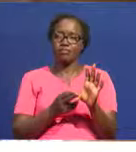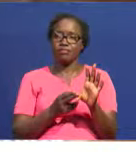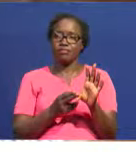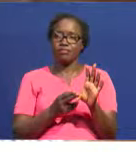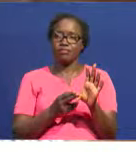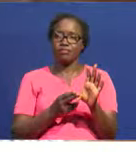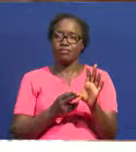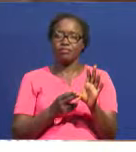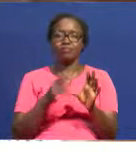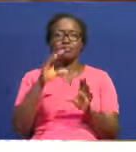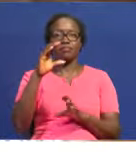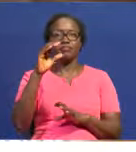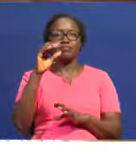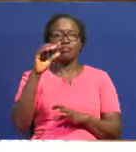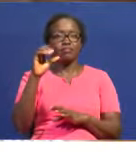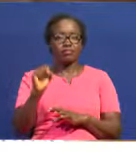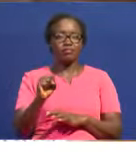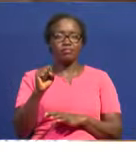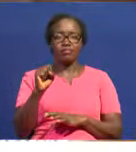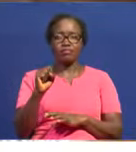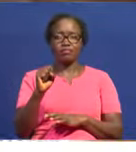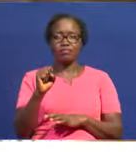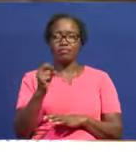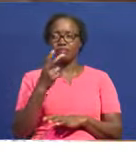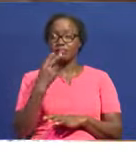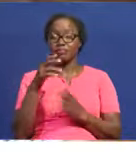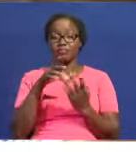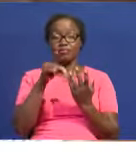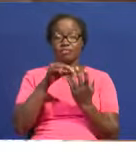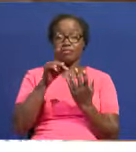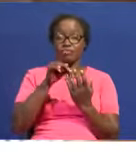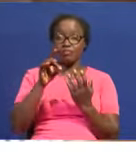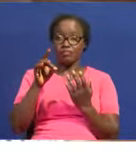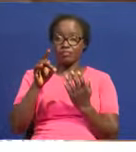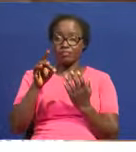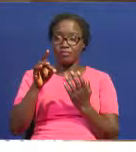in terms of the CSs who have been nominated